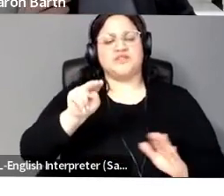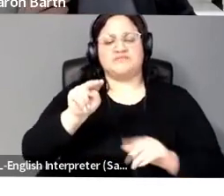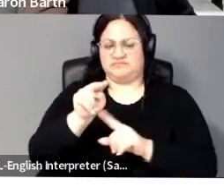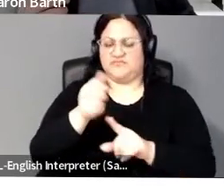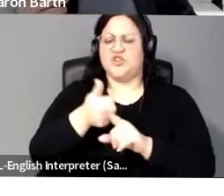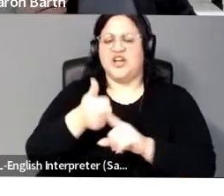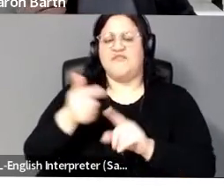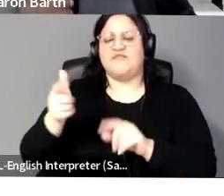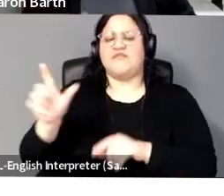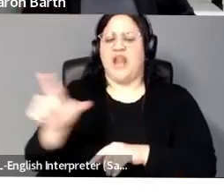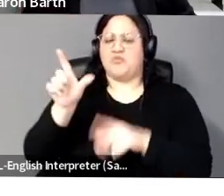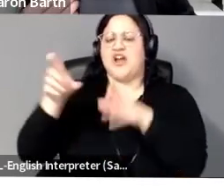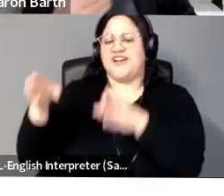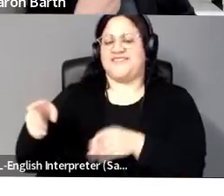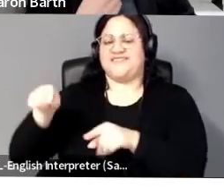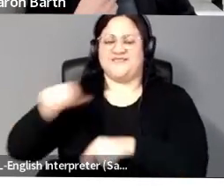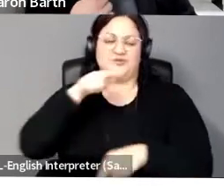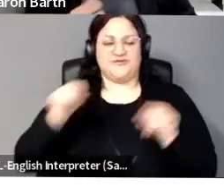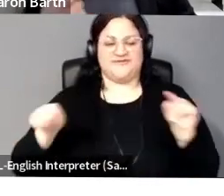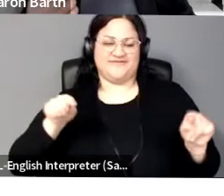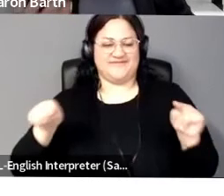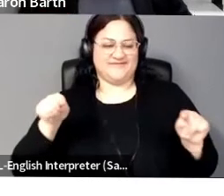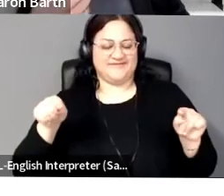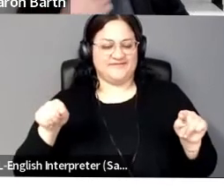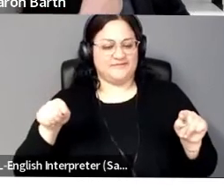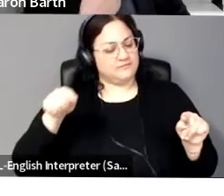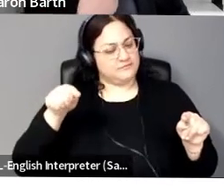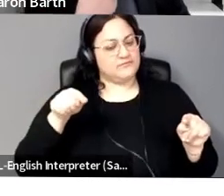Now, someone tell me, why did you answer?